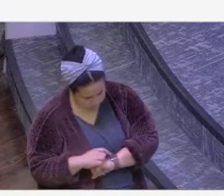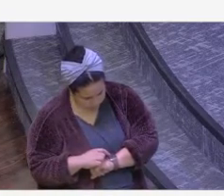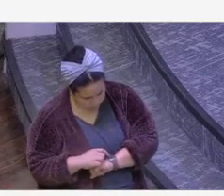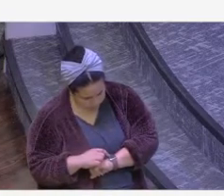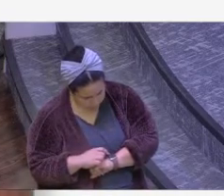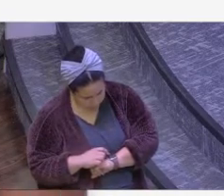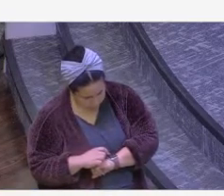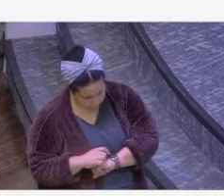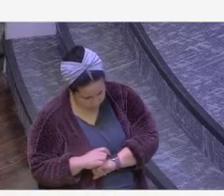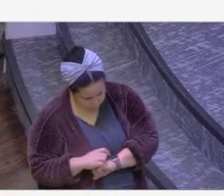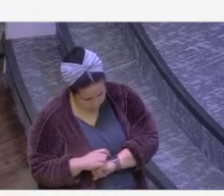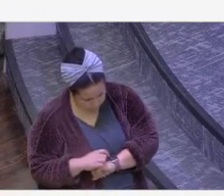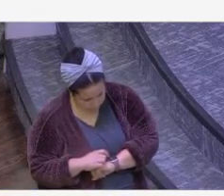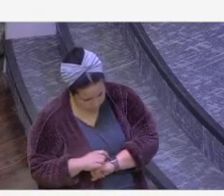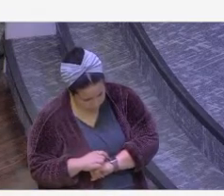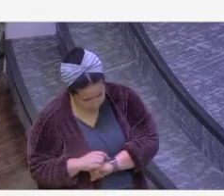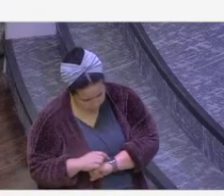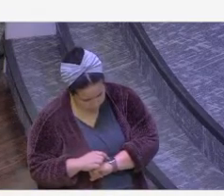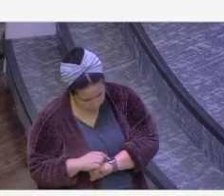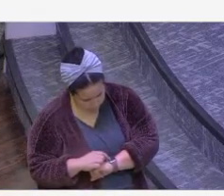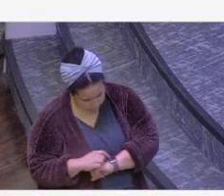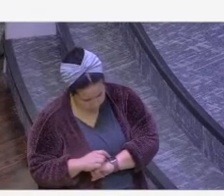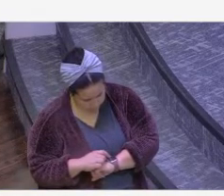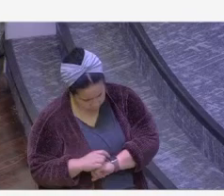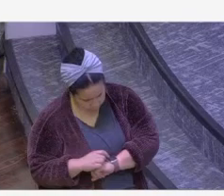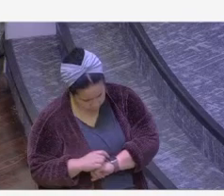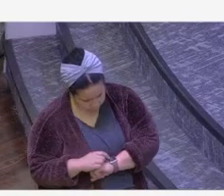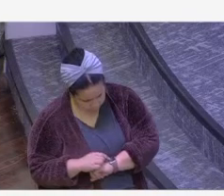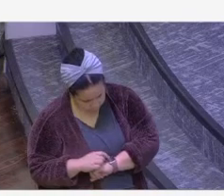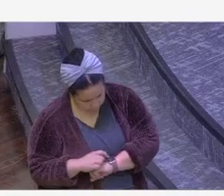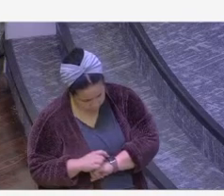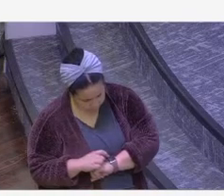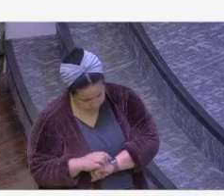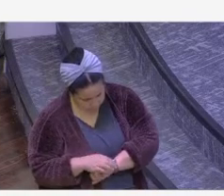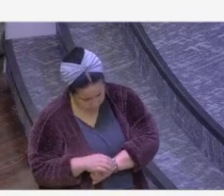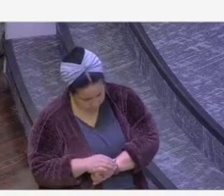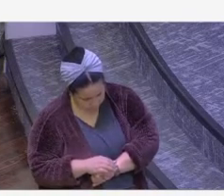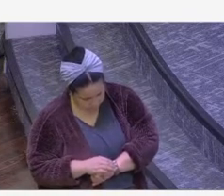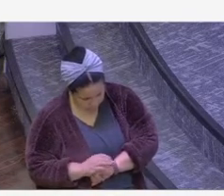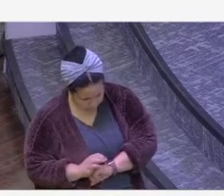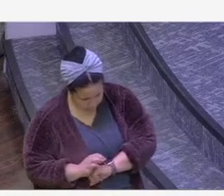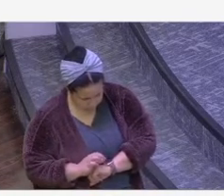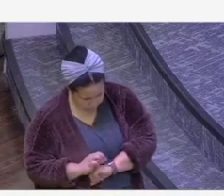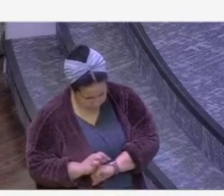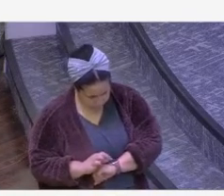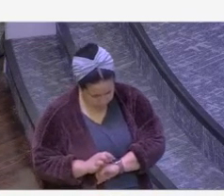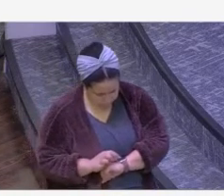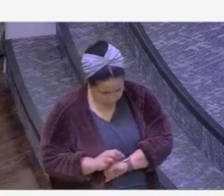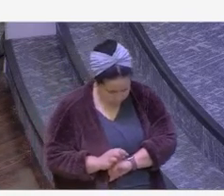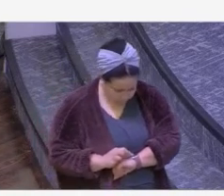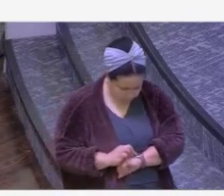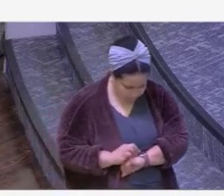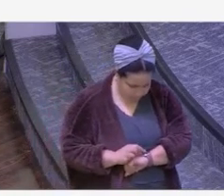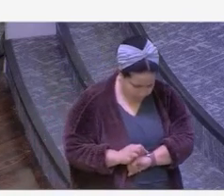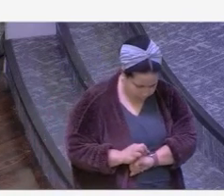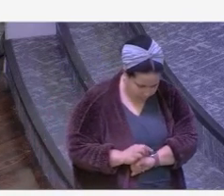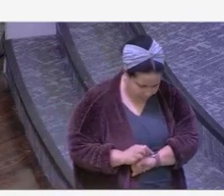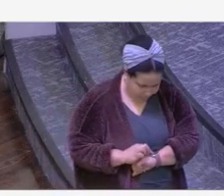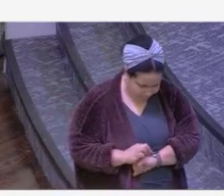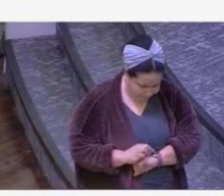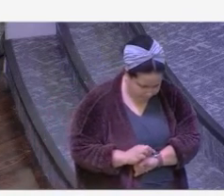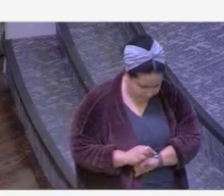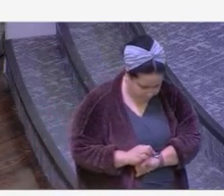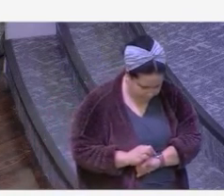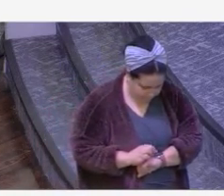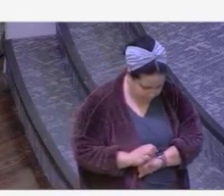education. These programs are funded differently based on things like what the state believes the appropriate class size should be. To account for students in different